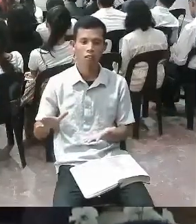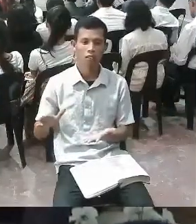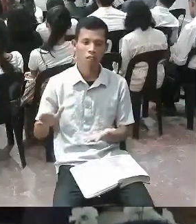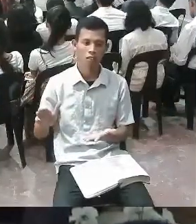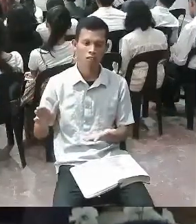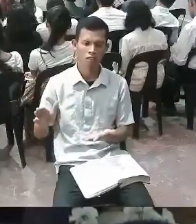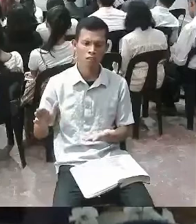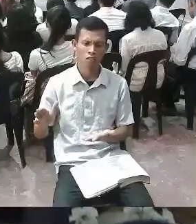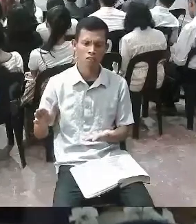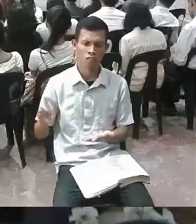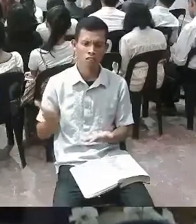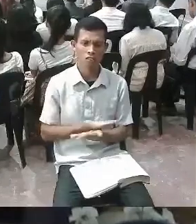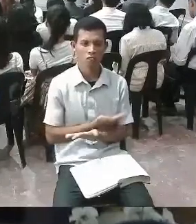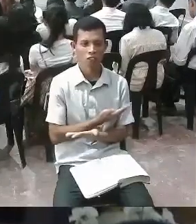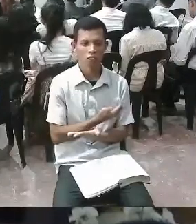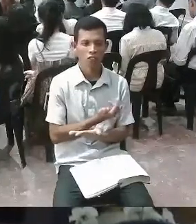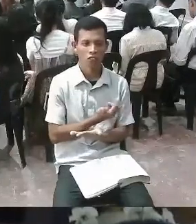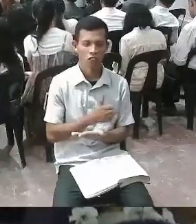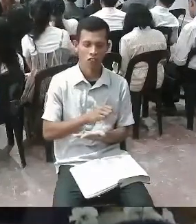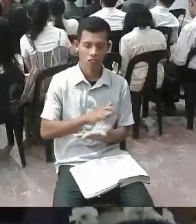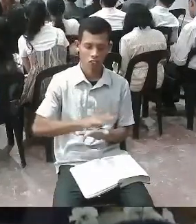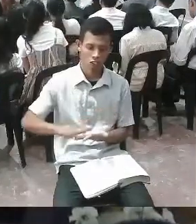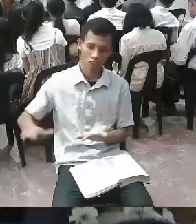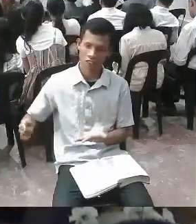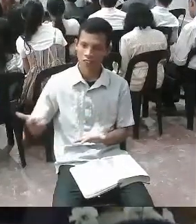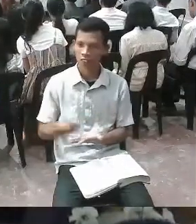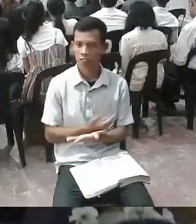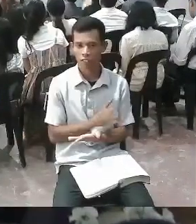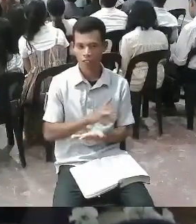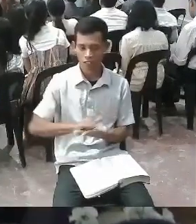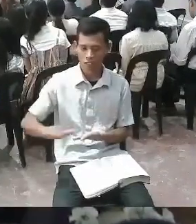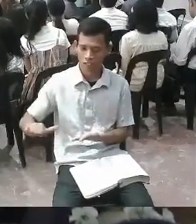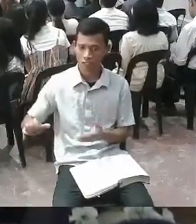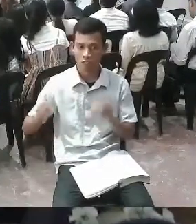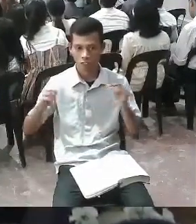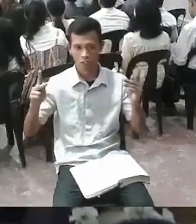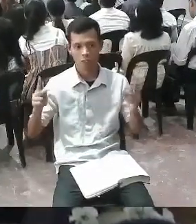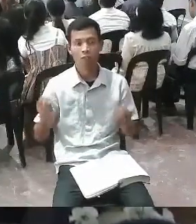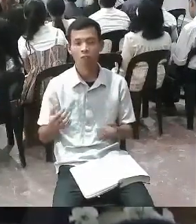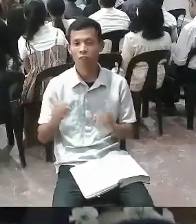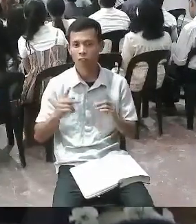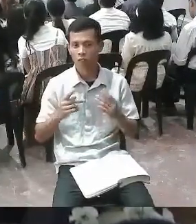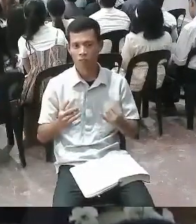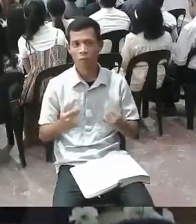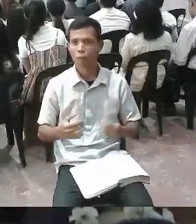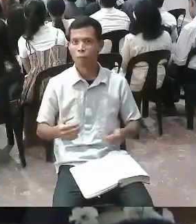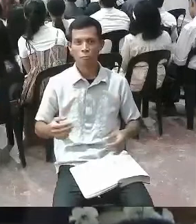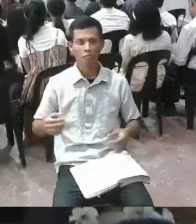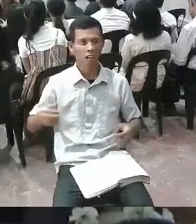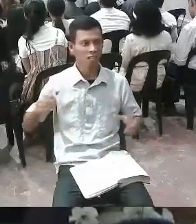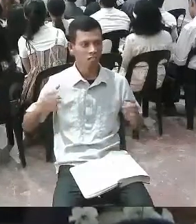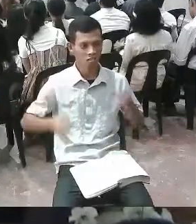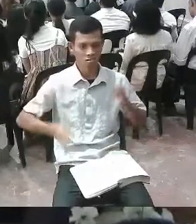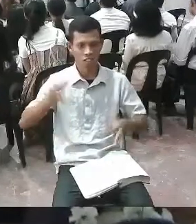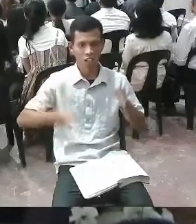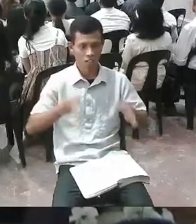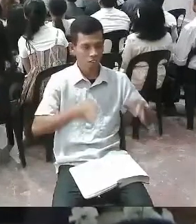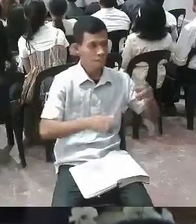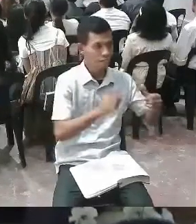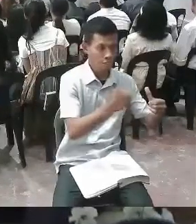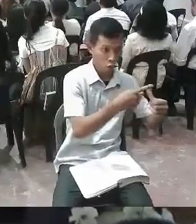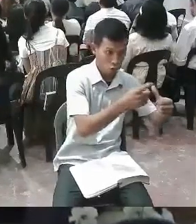Mayor LaGuardia. Actually, he was a judge before he became